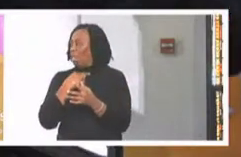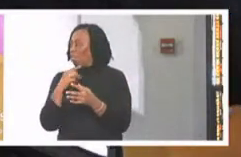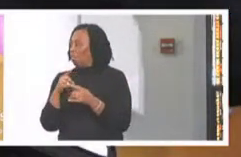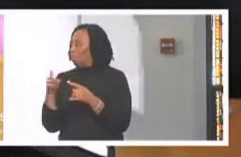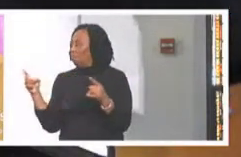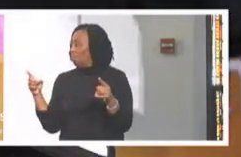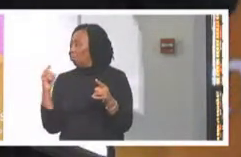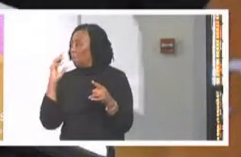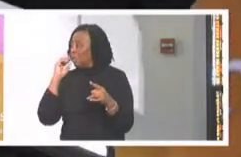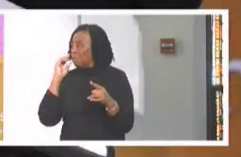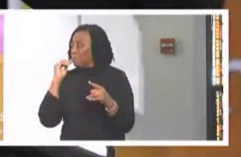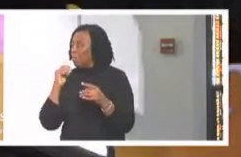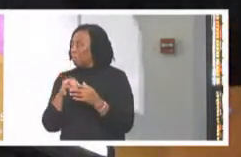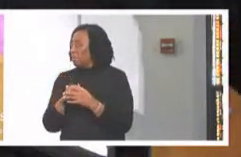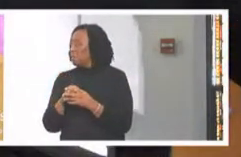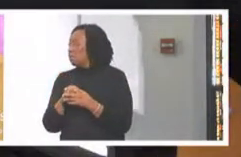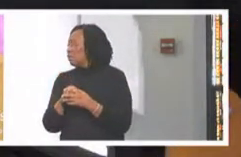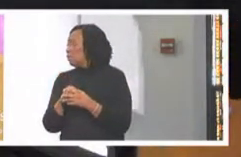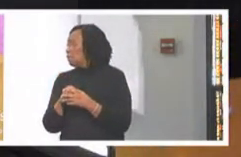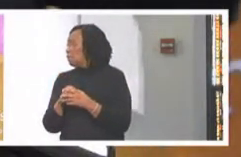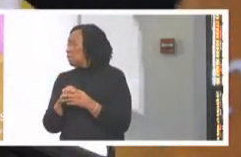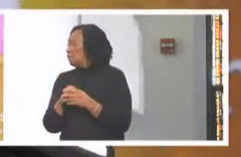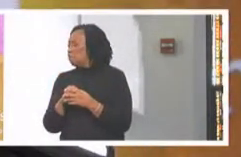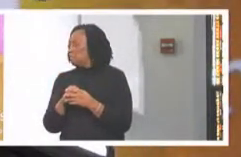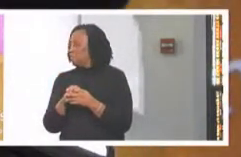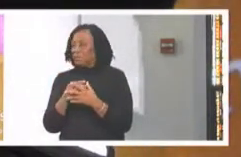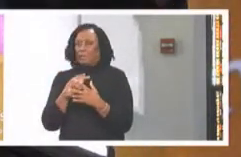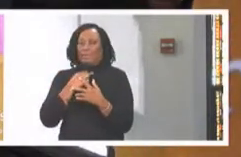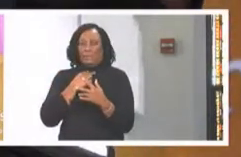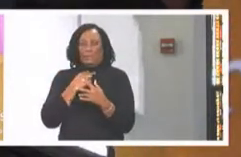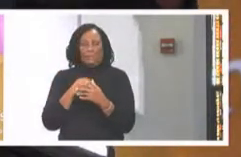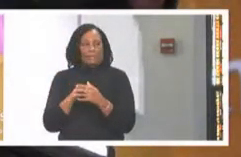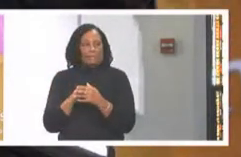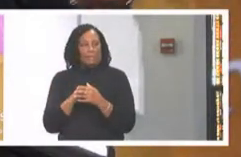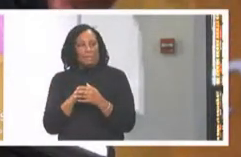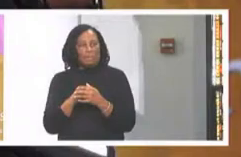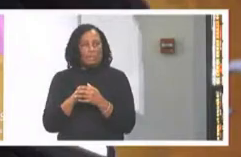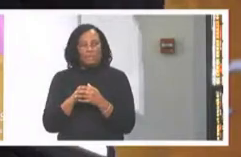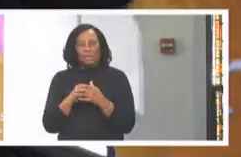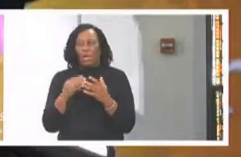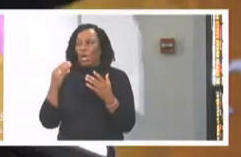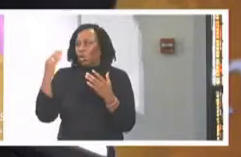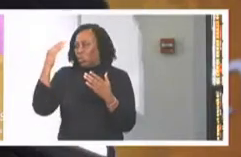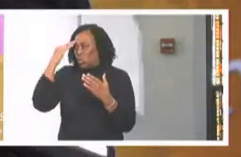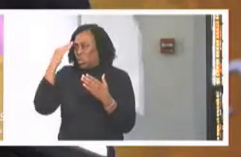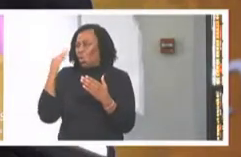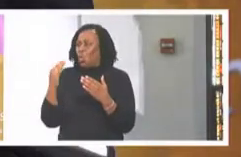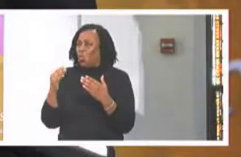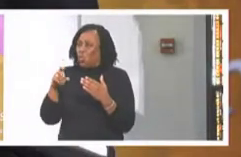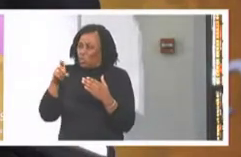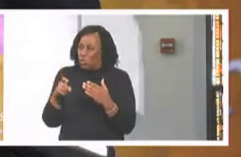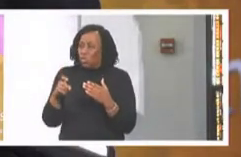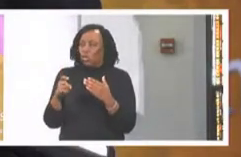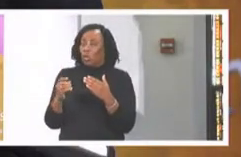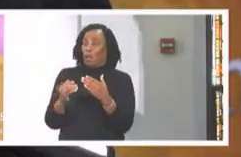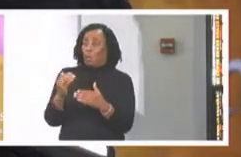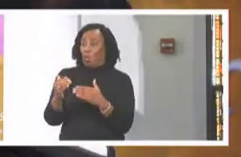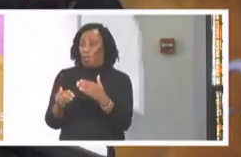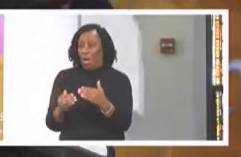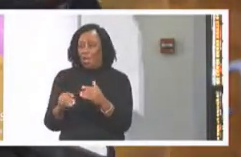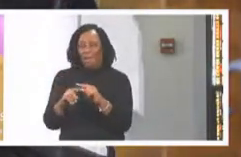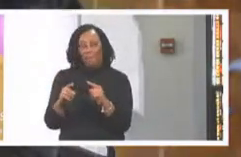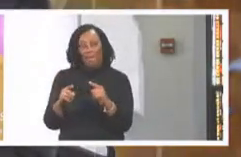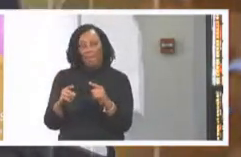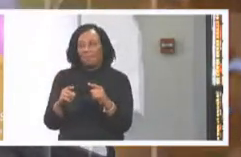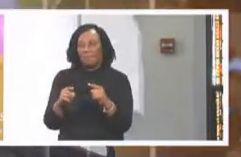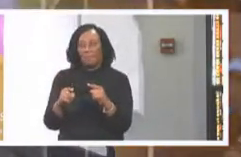In a place stuck and you know that you probably should move on, but somehow you just keep going back there. Some